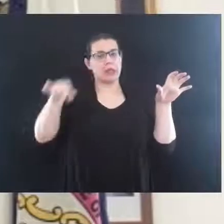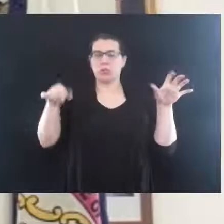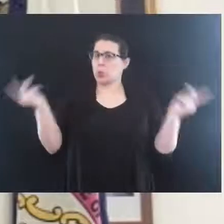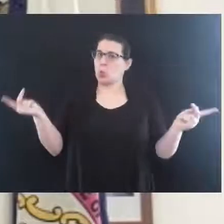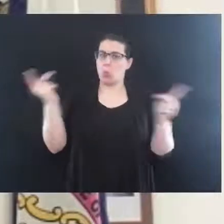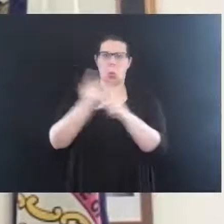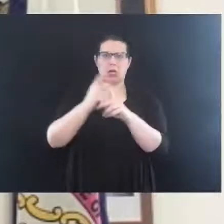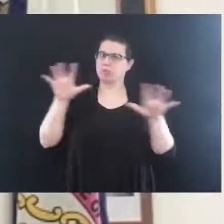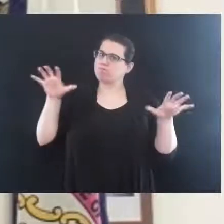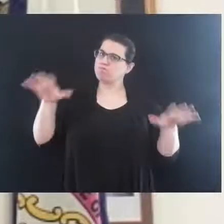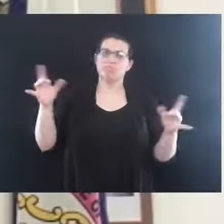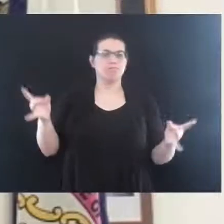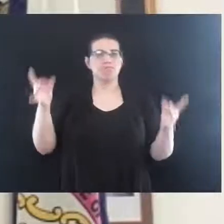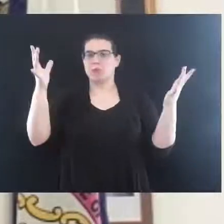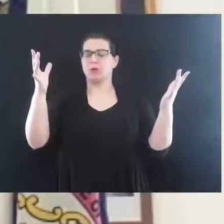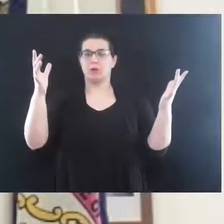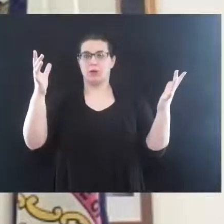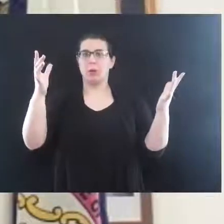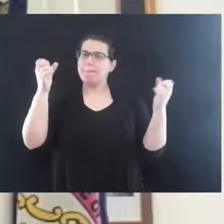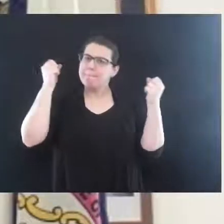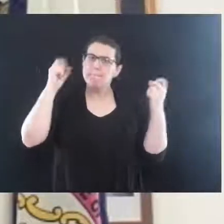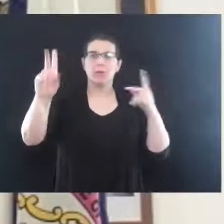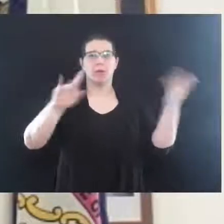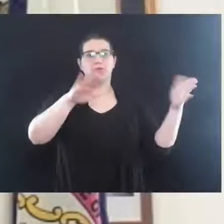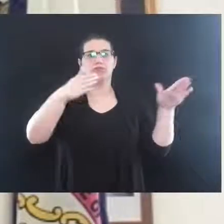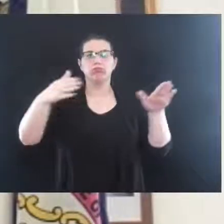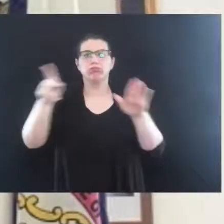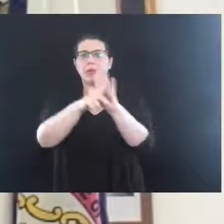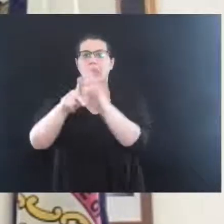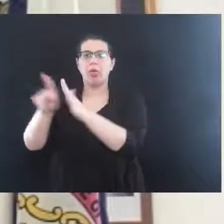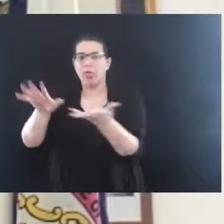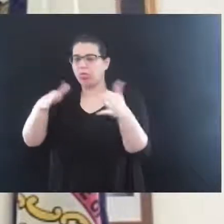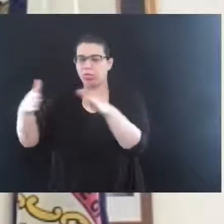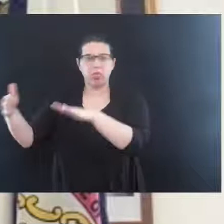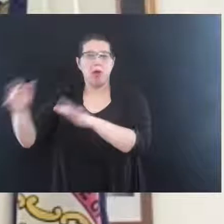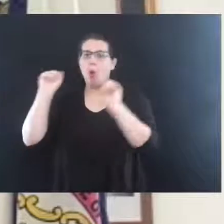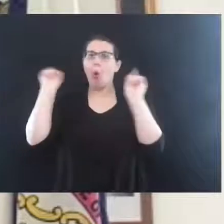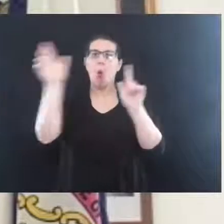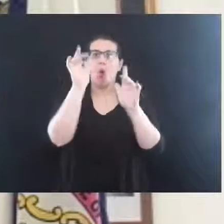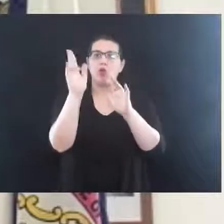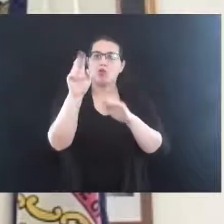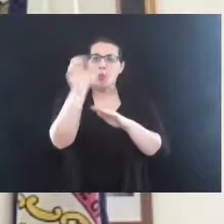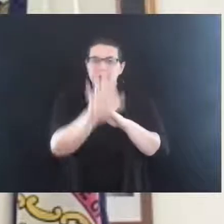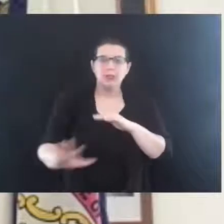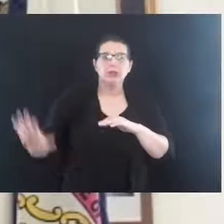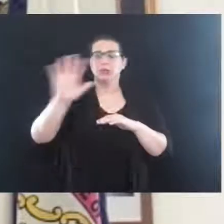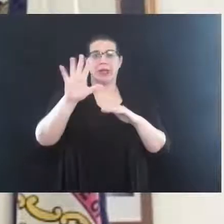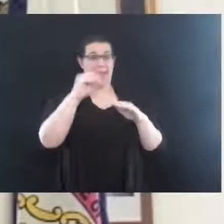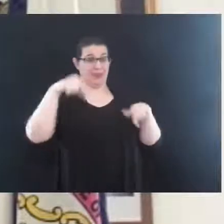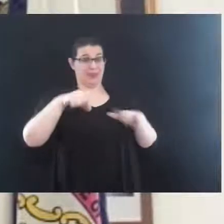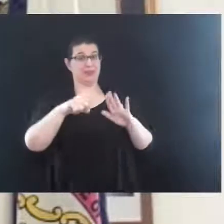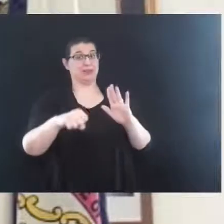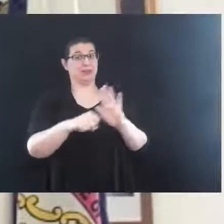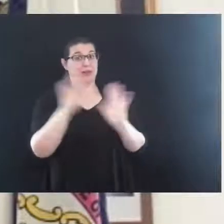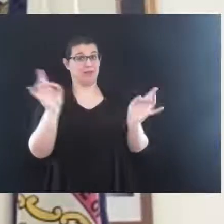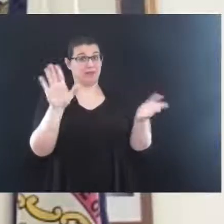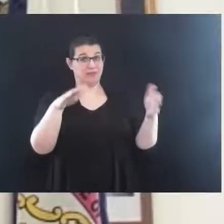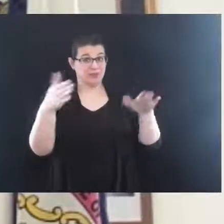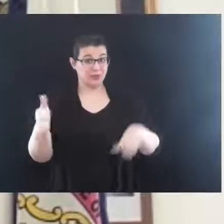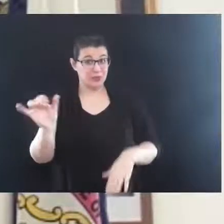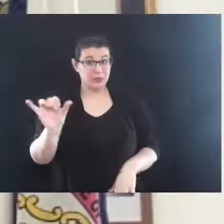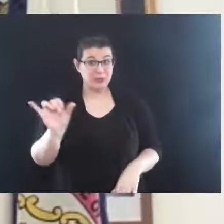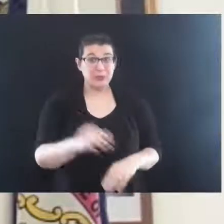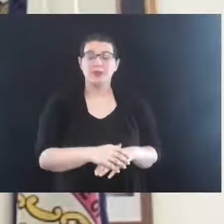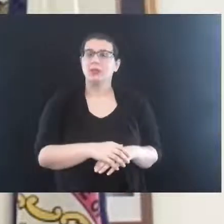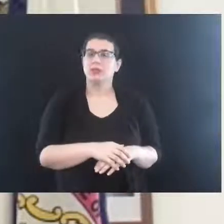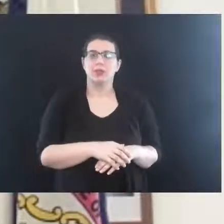it does. And it's killing people all over this country, all over your state of West Virginia, Governor, and it's basically because of the